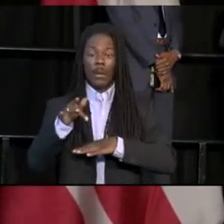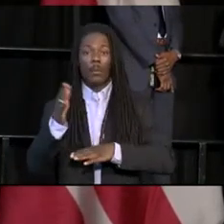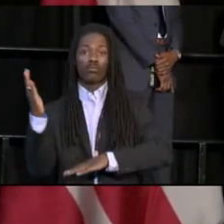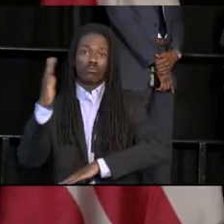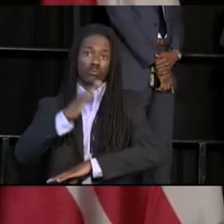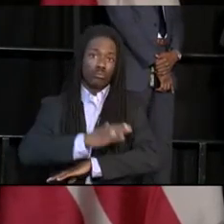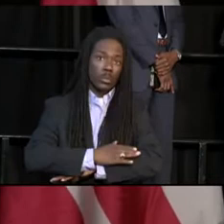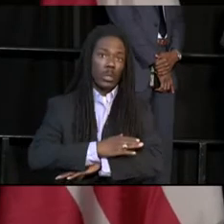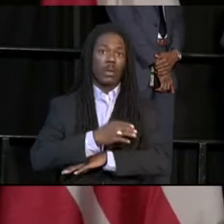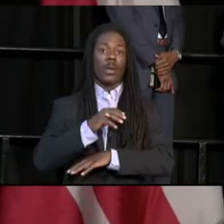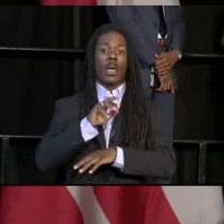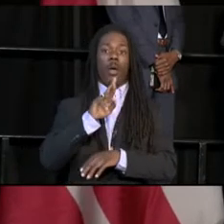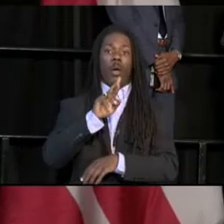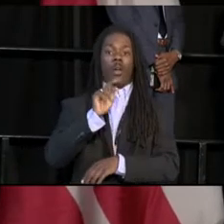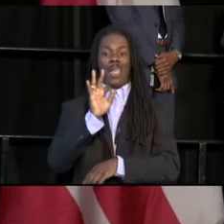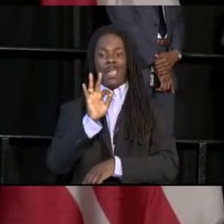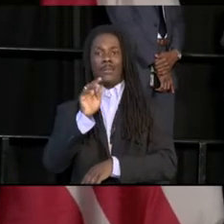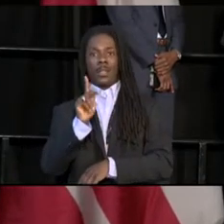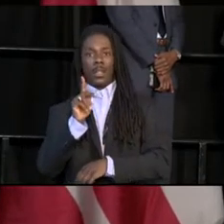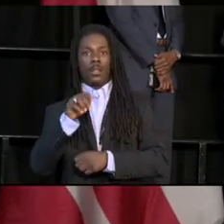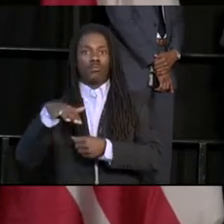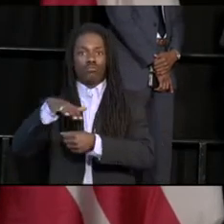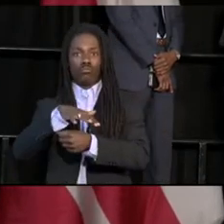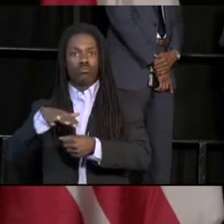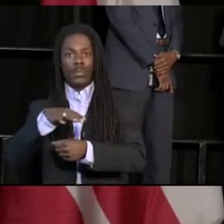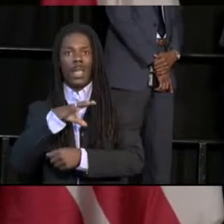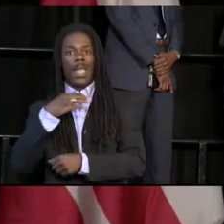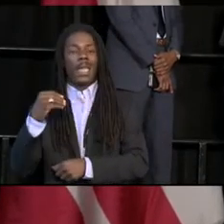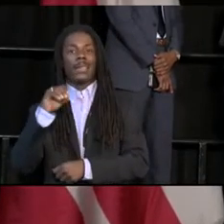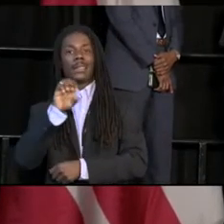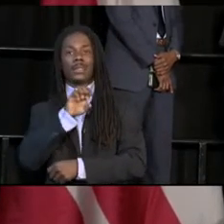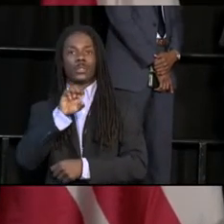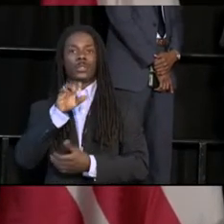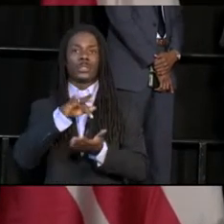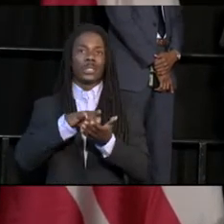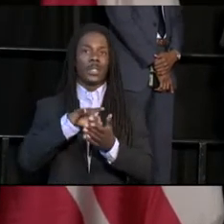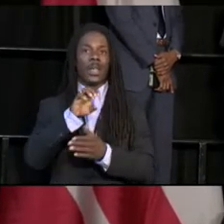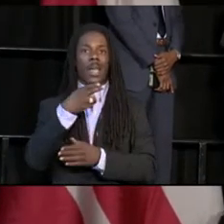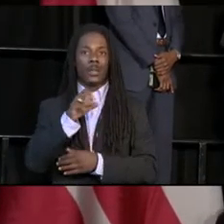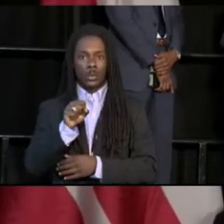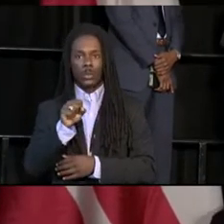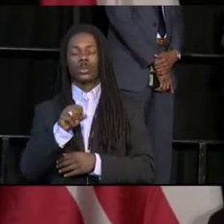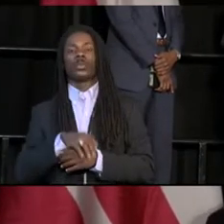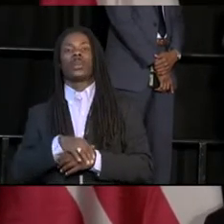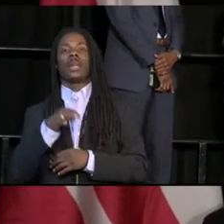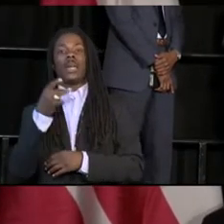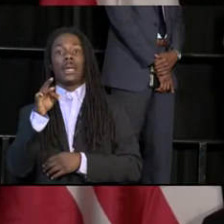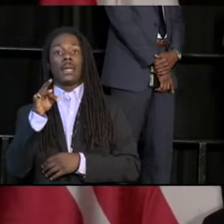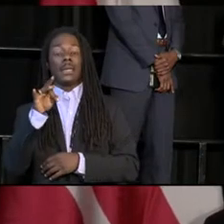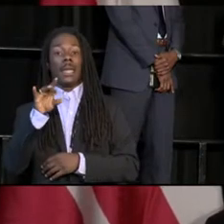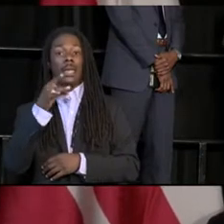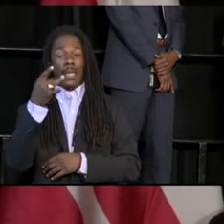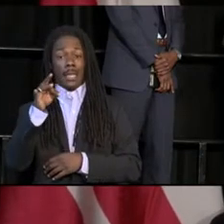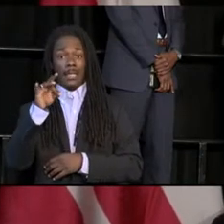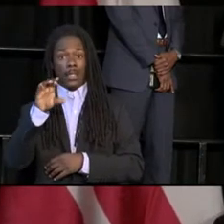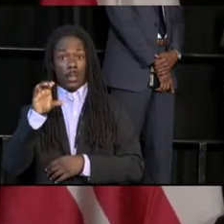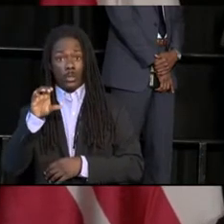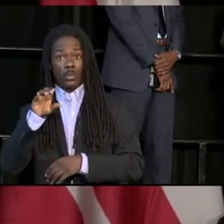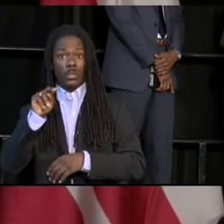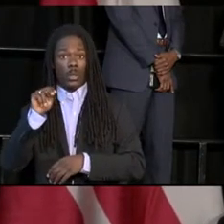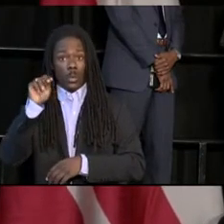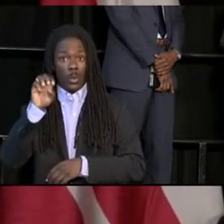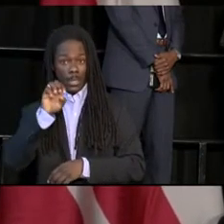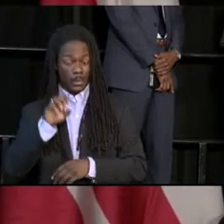event at RFK Stadium and at Eastern Senior High School, located at 1700 East Capitol Street Northeast. If